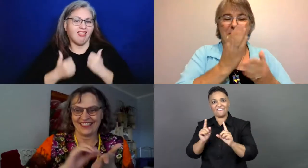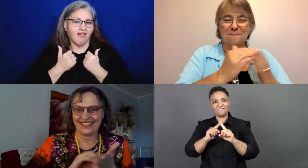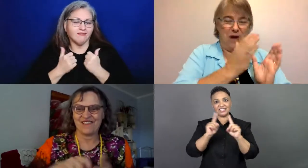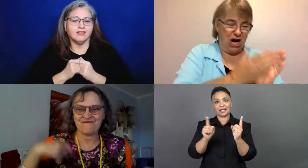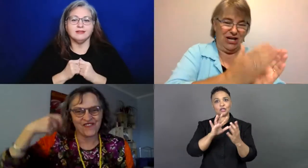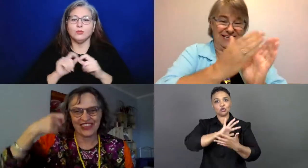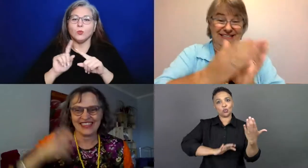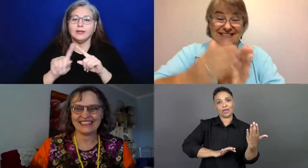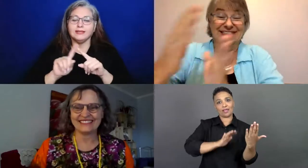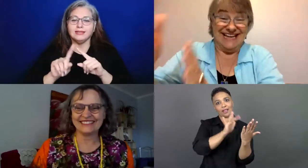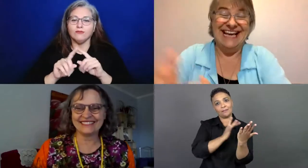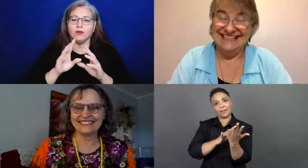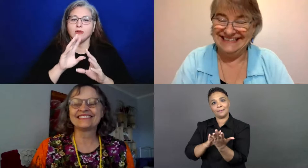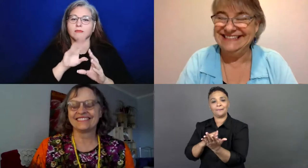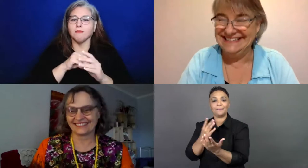different part.